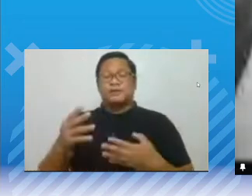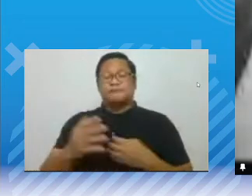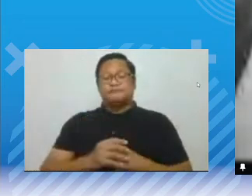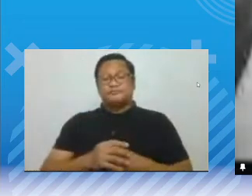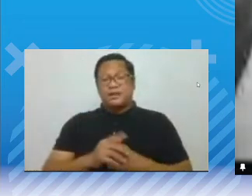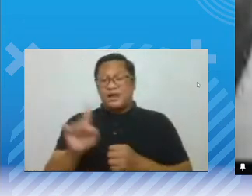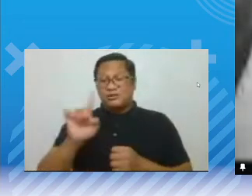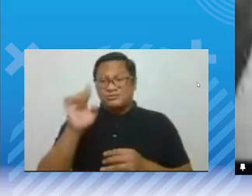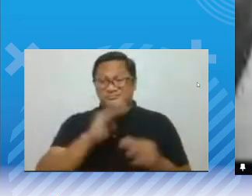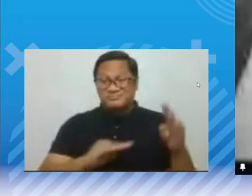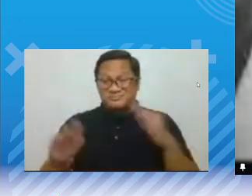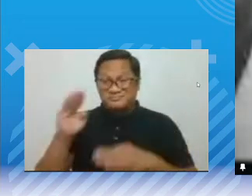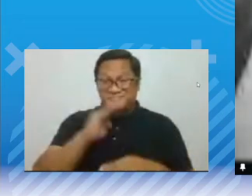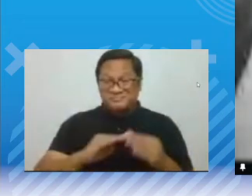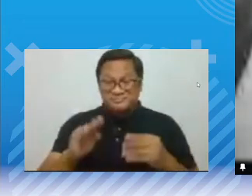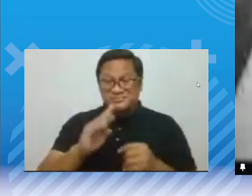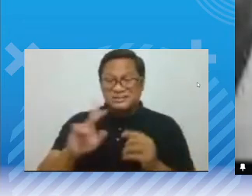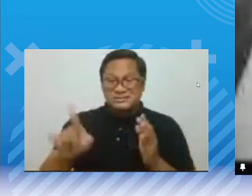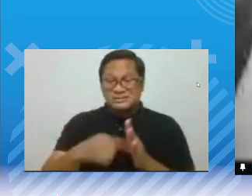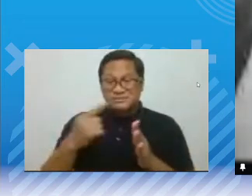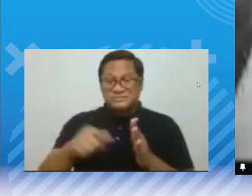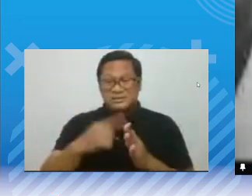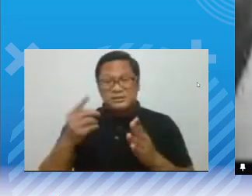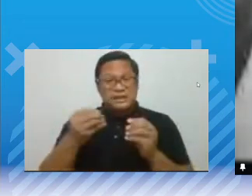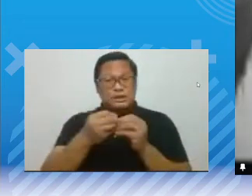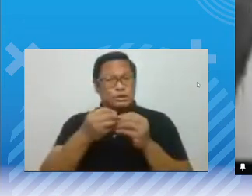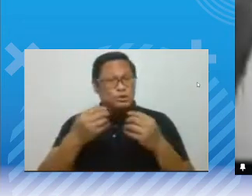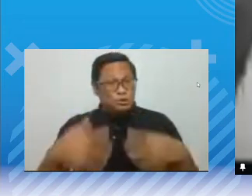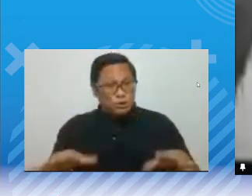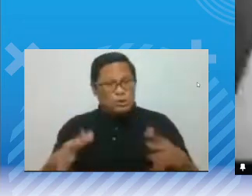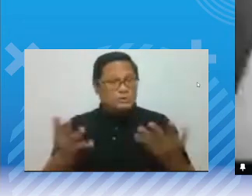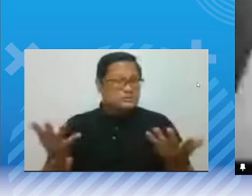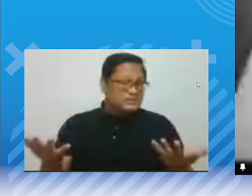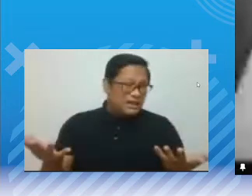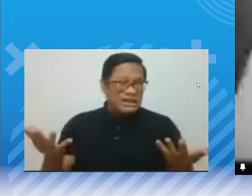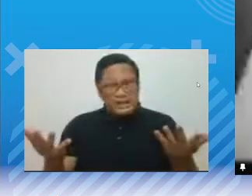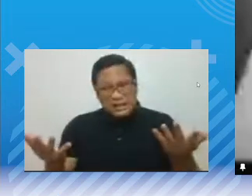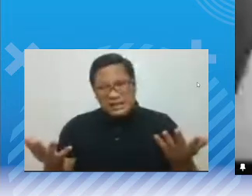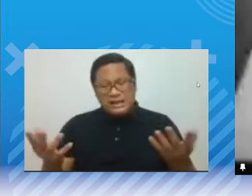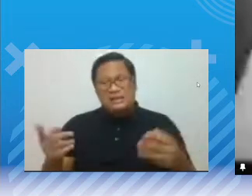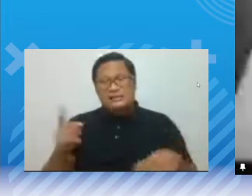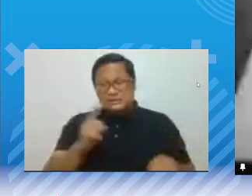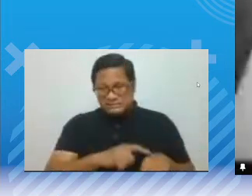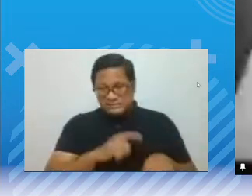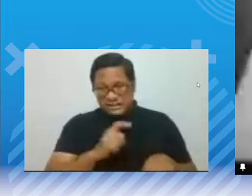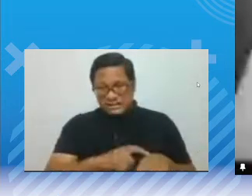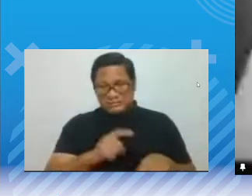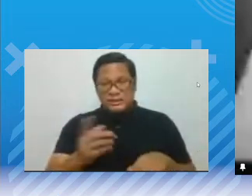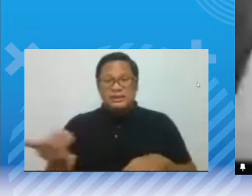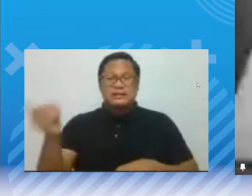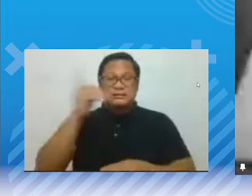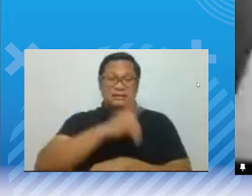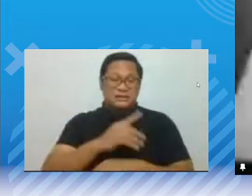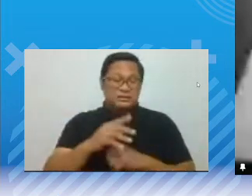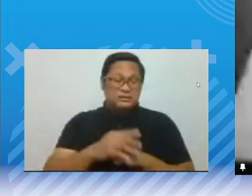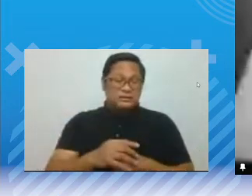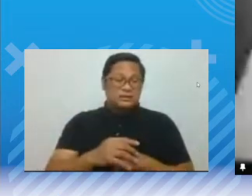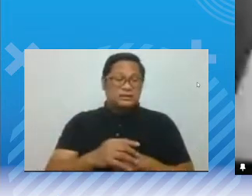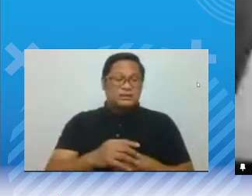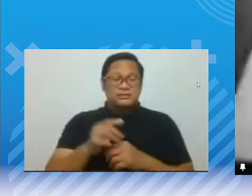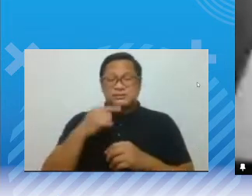is we suddenly lost sense of time and date. There are no